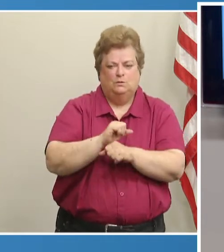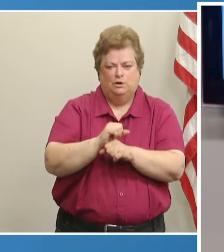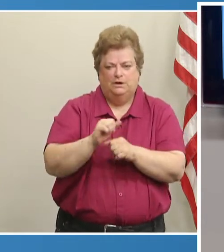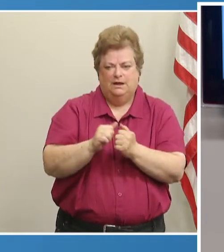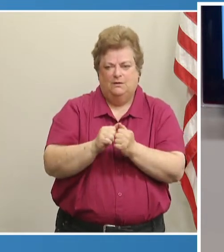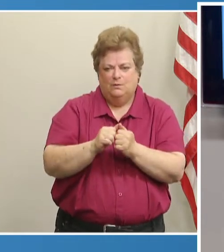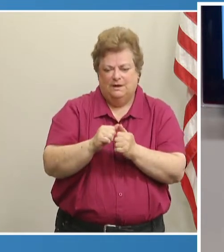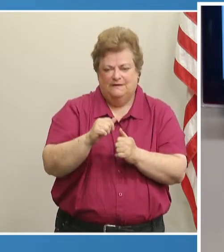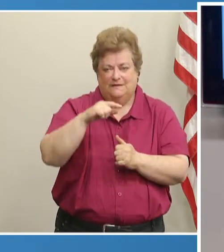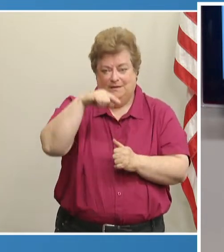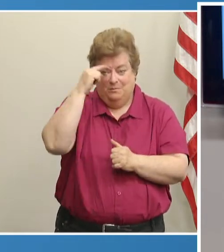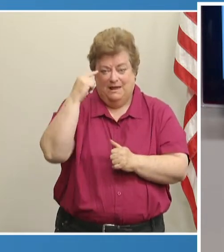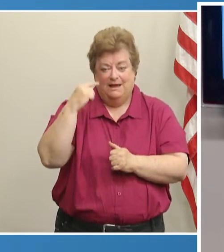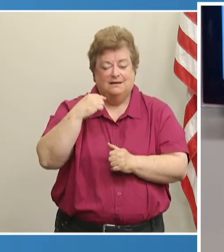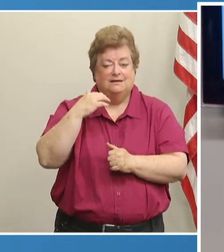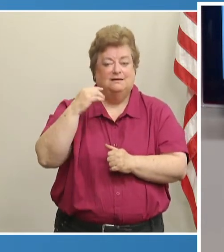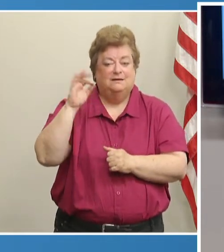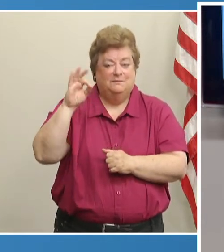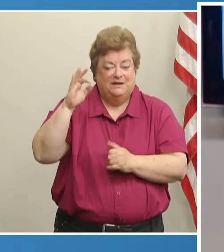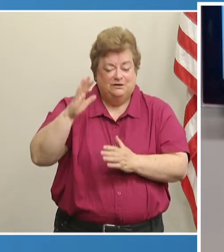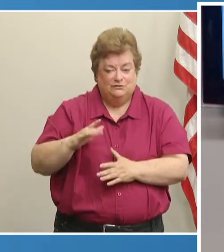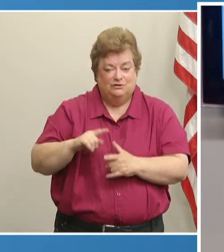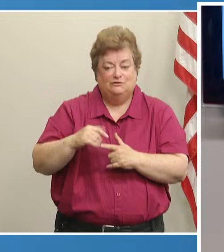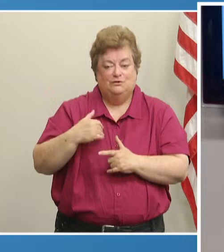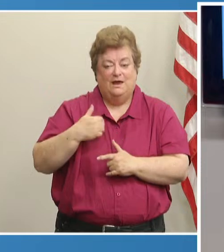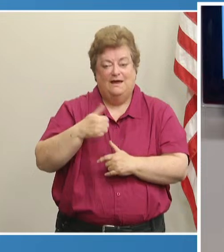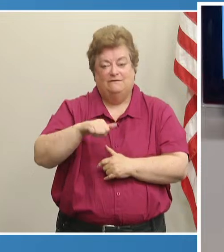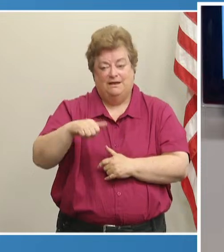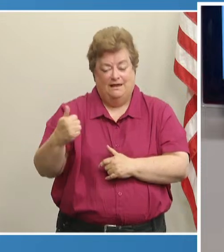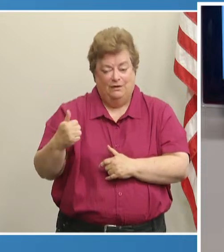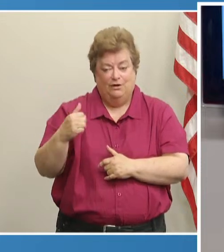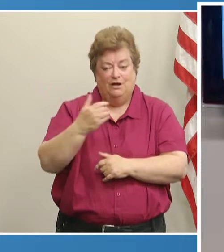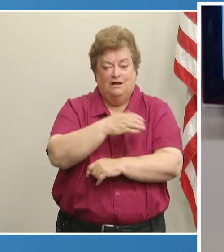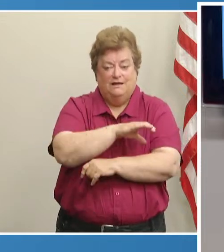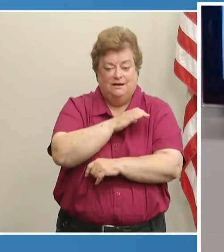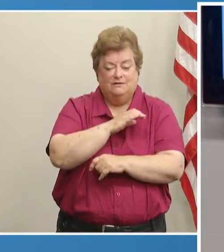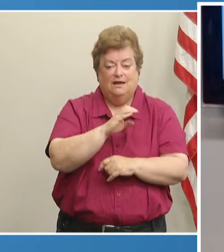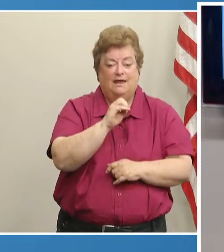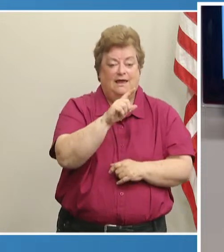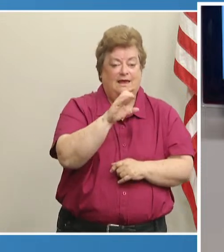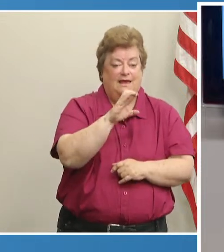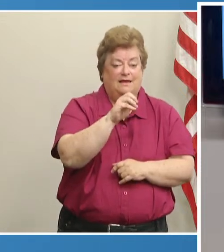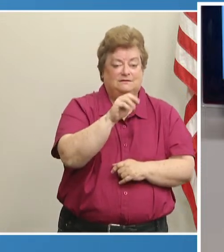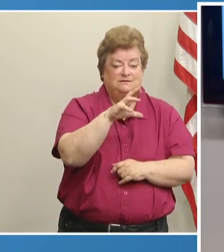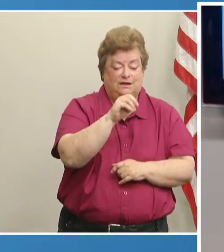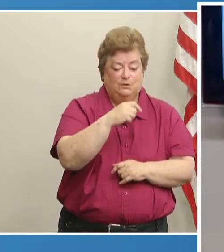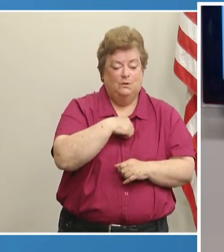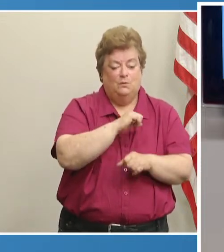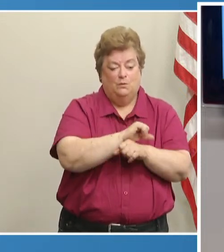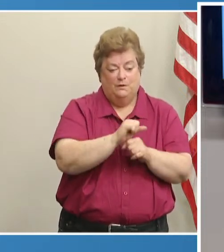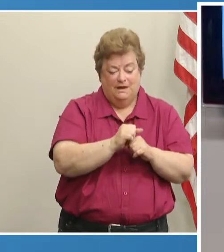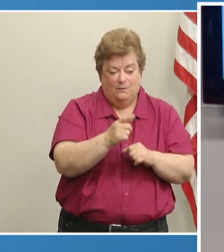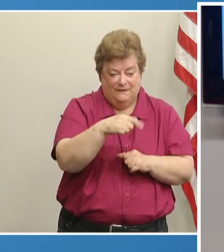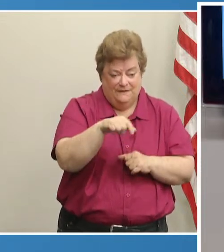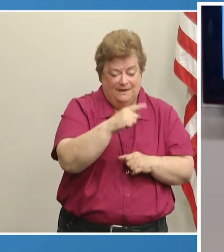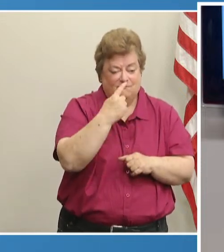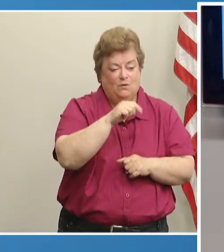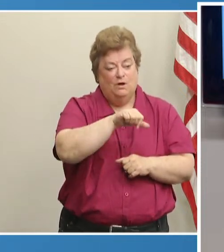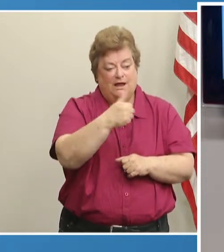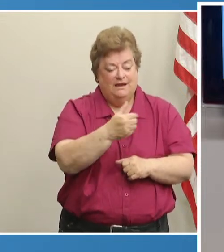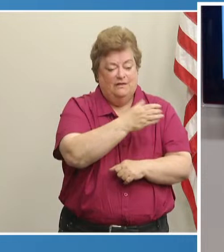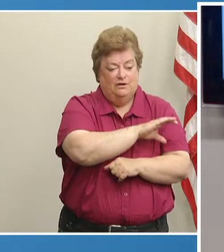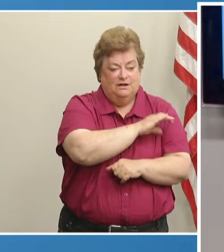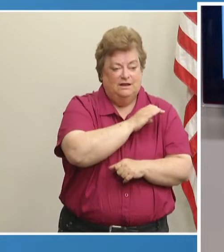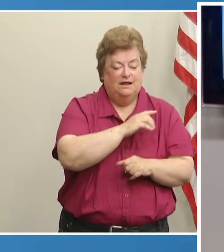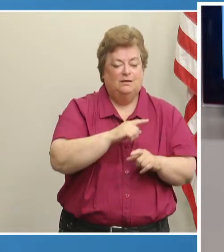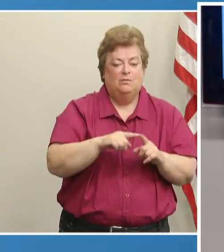to hold another clinic. We're working with El Centro for some other clinics, but we're also working with